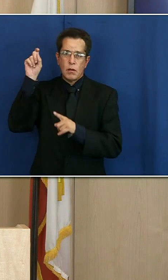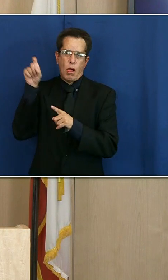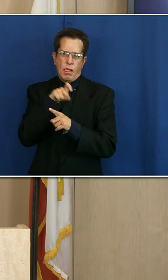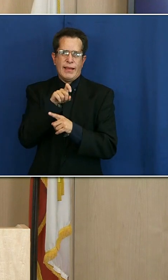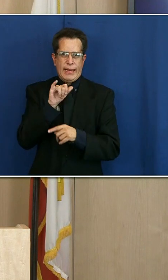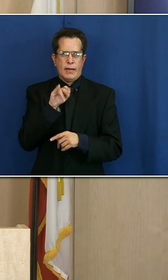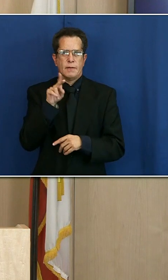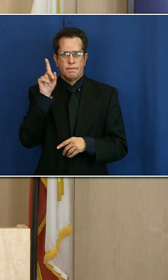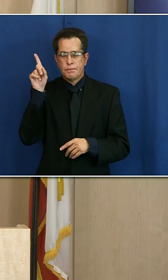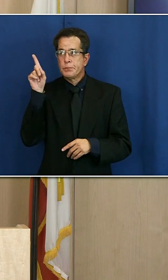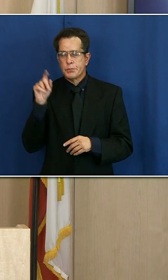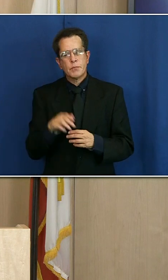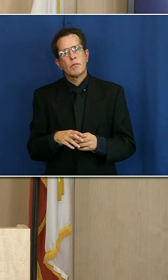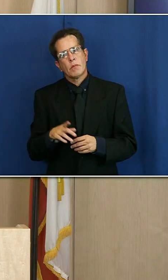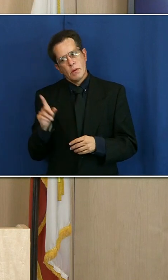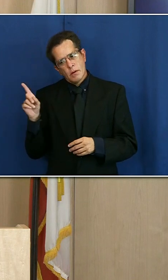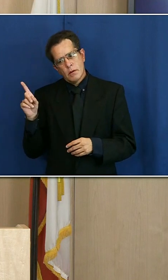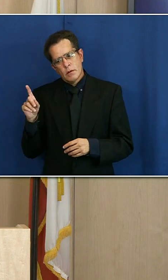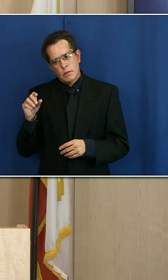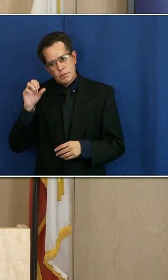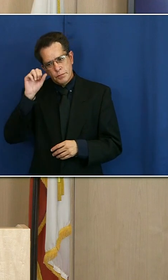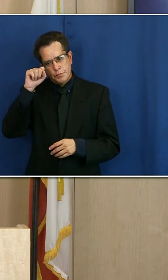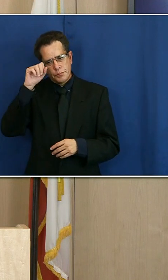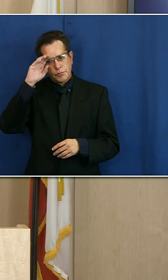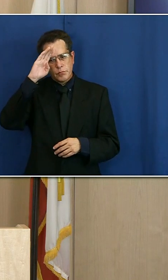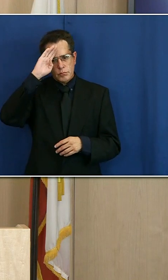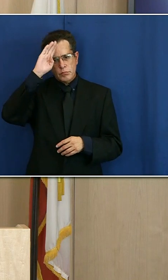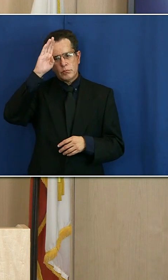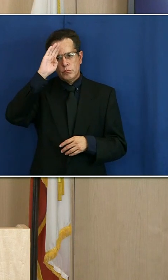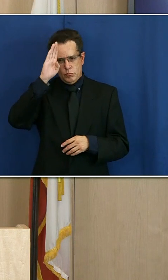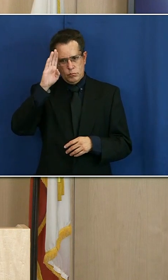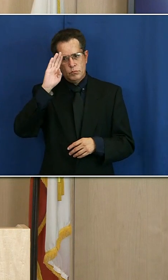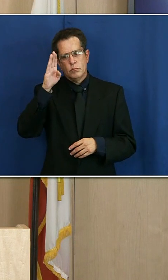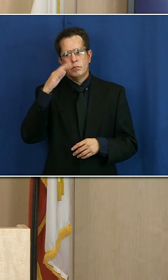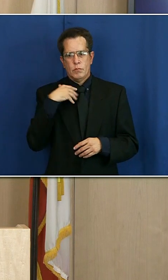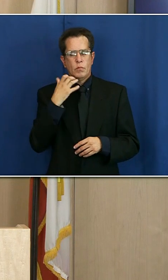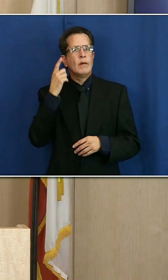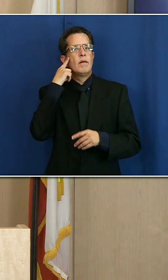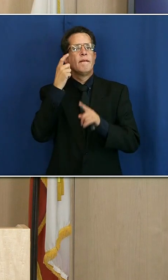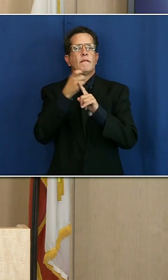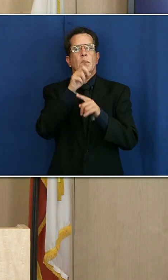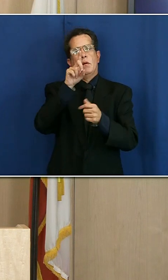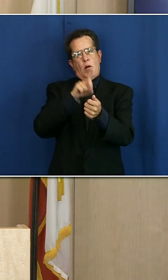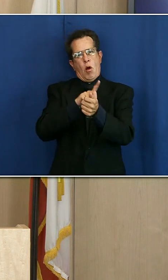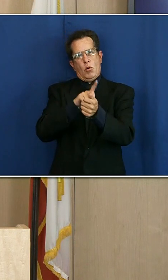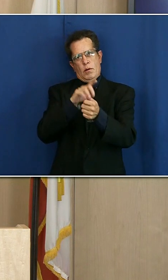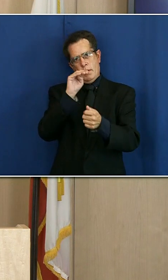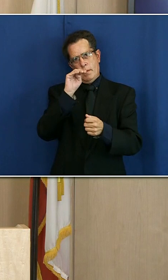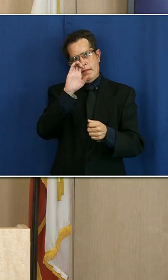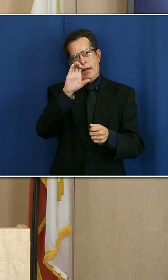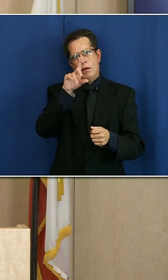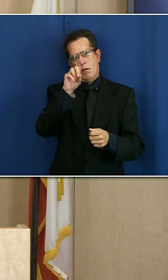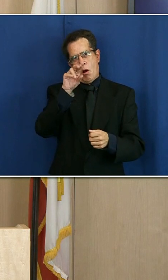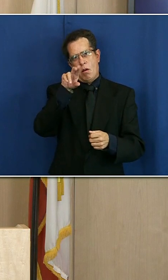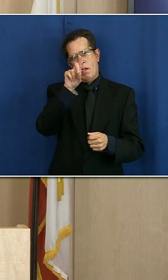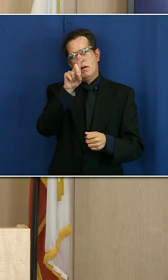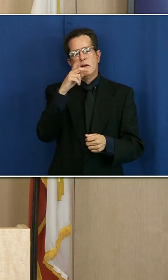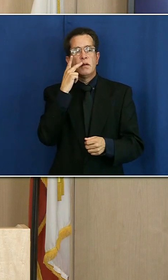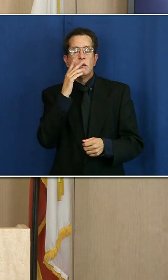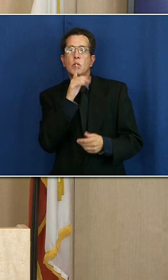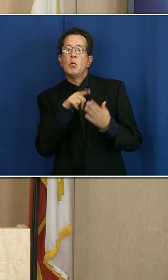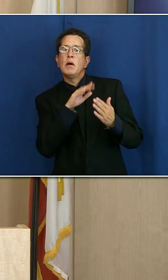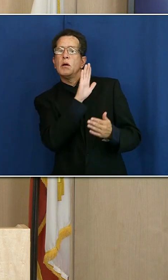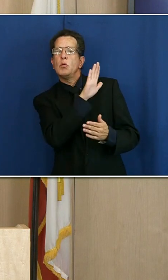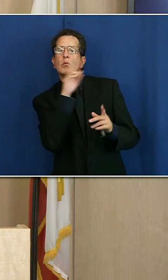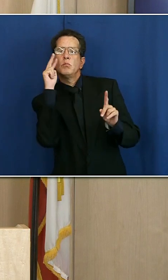Hi, I was maybe hoping to hear from Dr. McDonald on this and get an